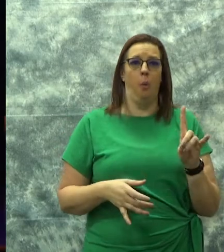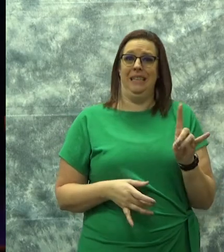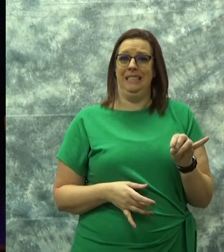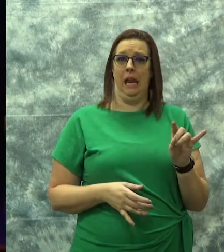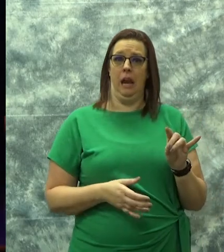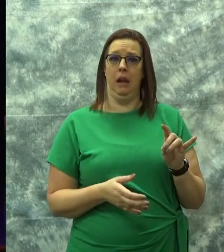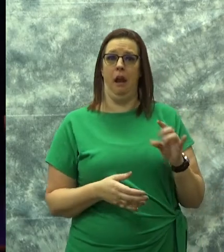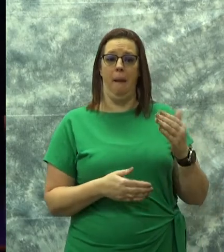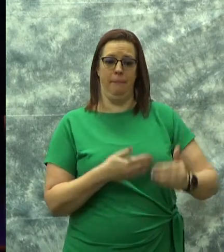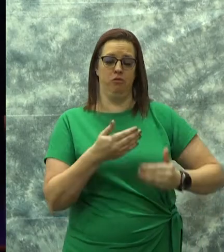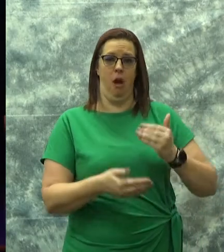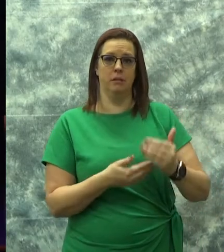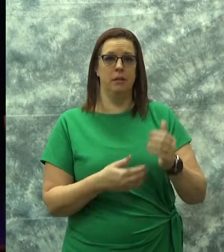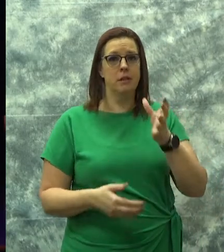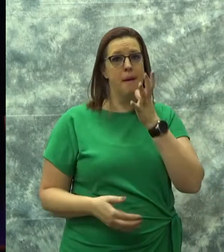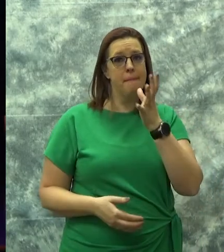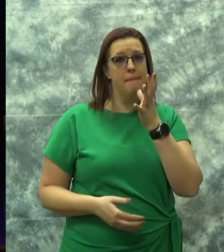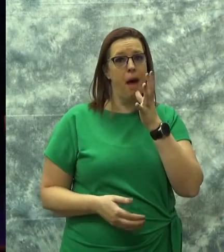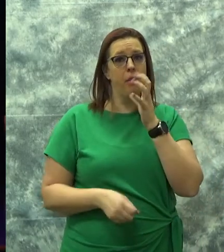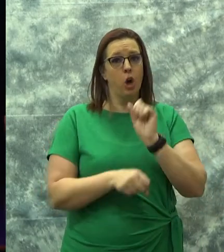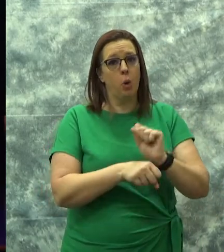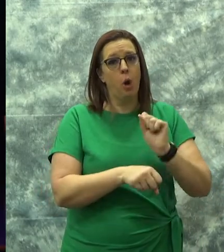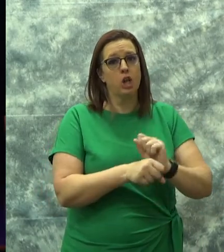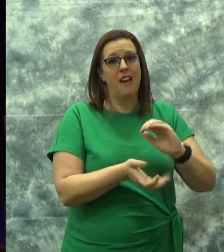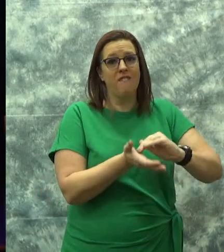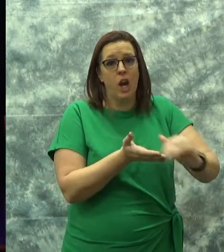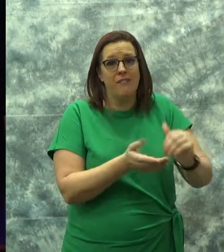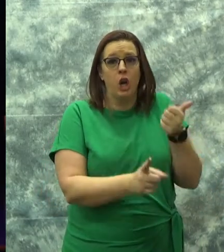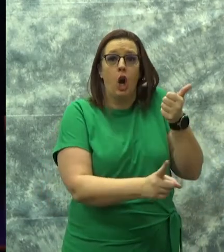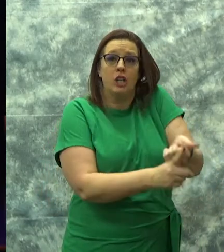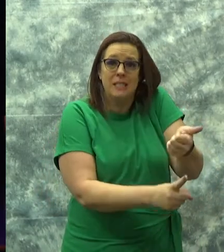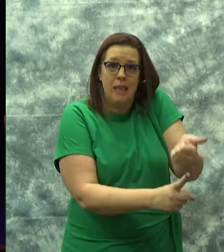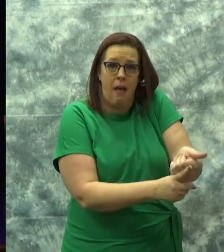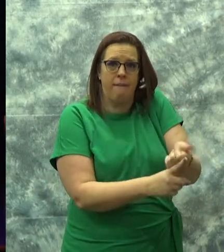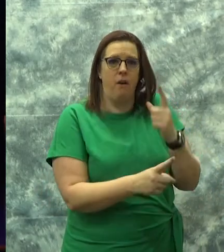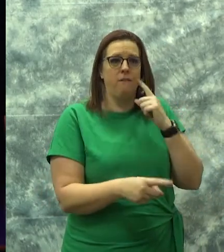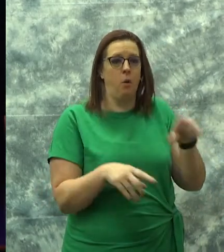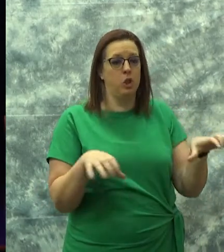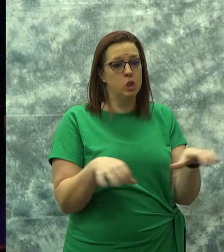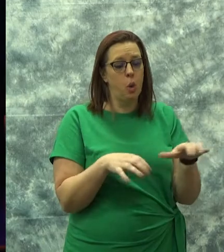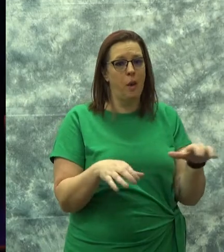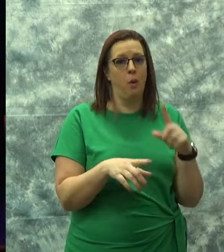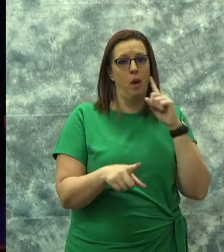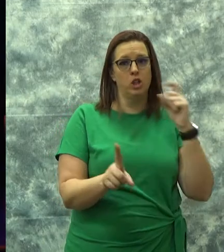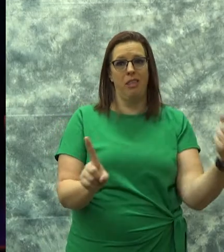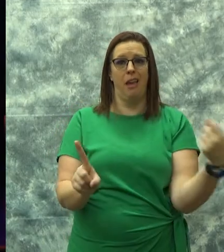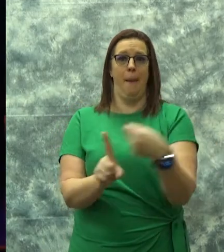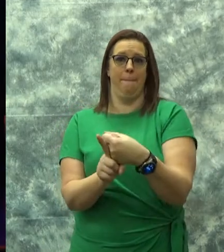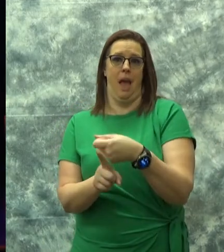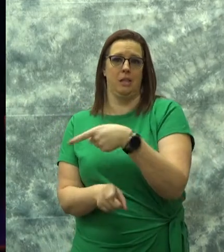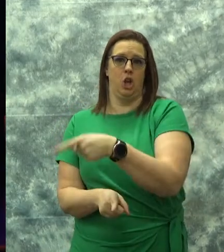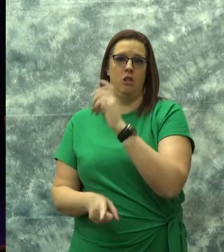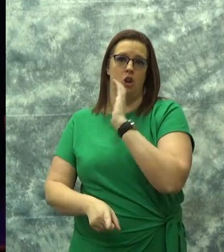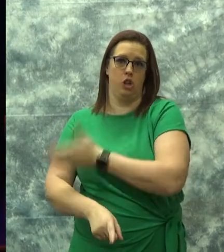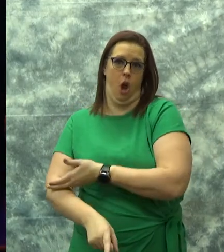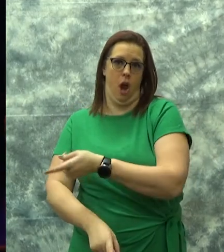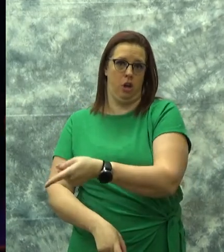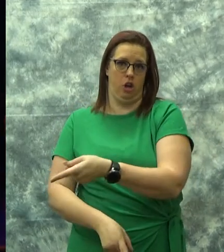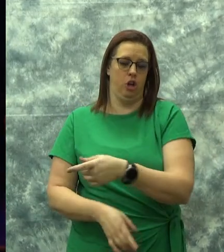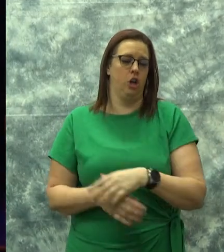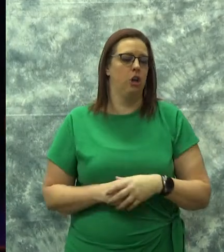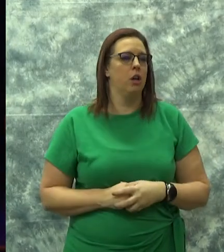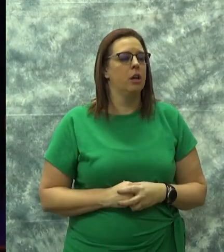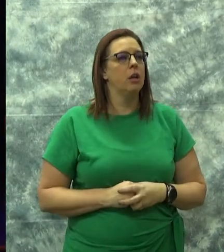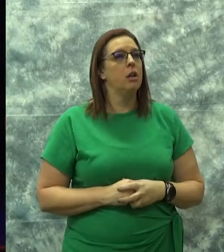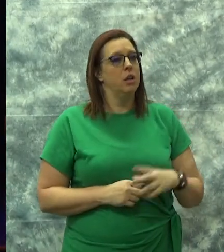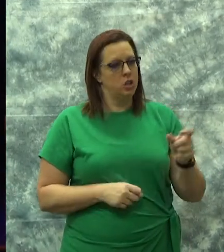a process, and the mother worked on forgiving herself for the things that she felt that she had done that may have impacted her daughter in a